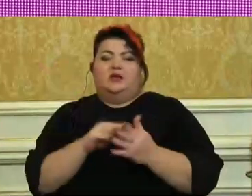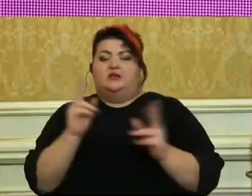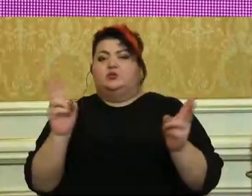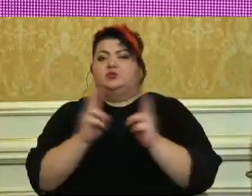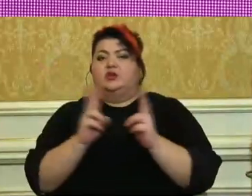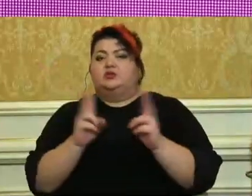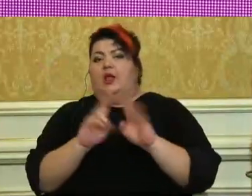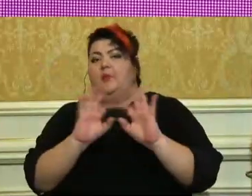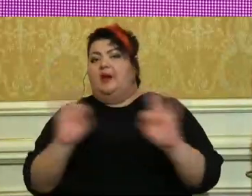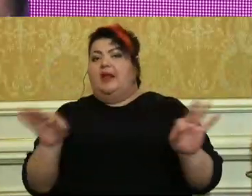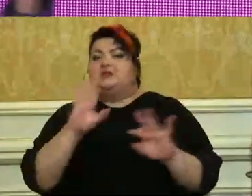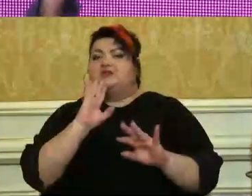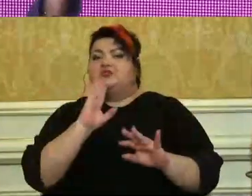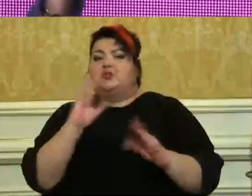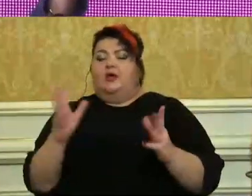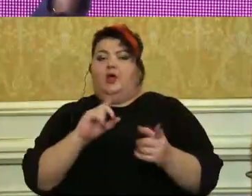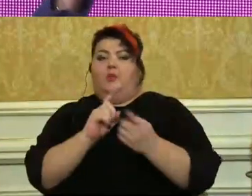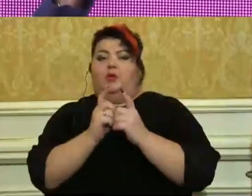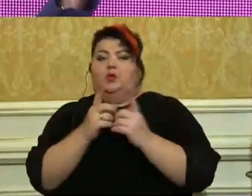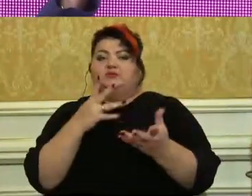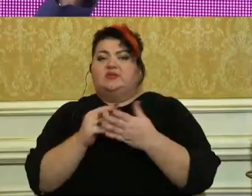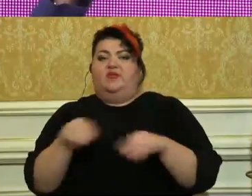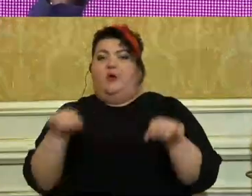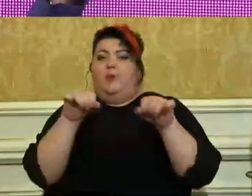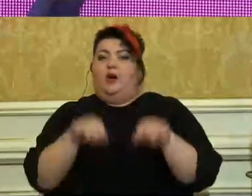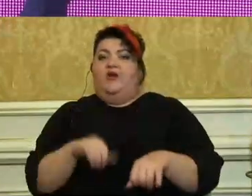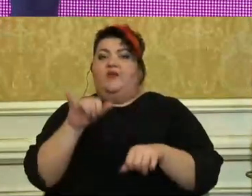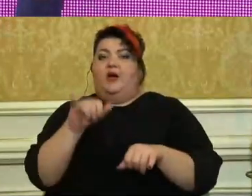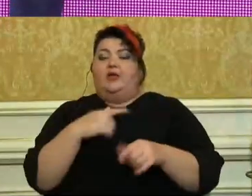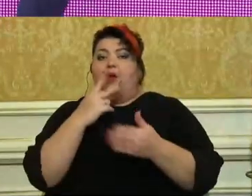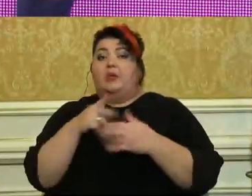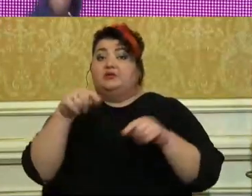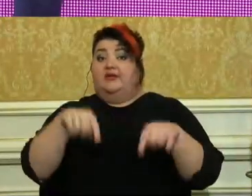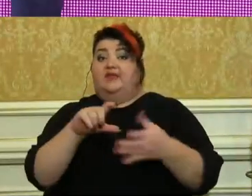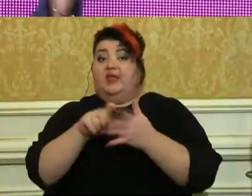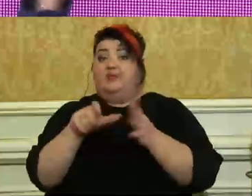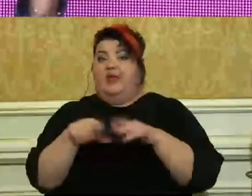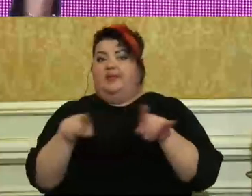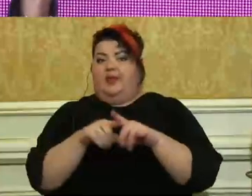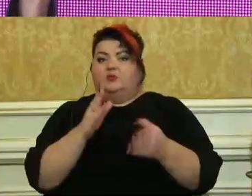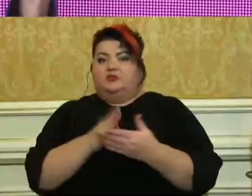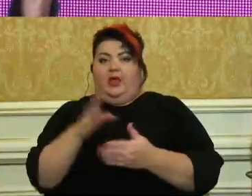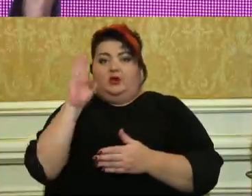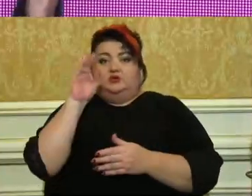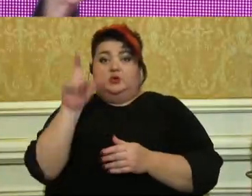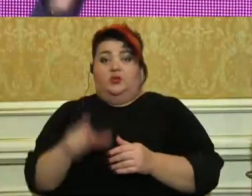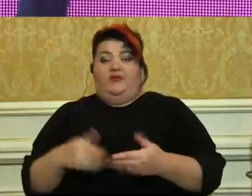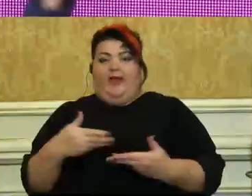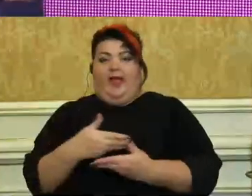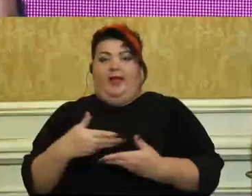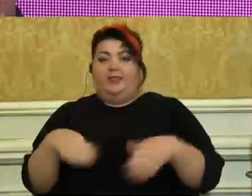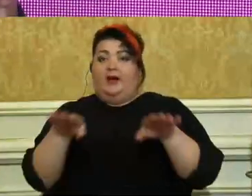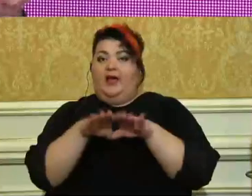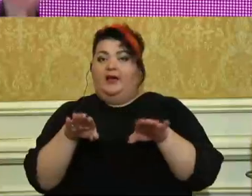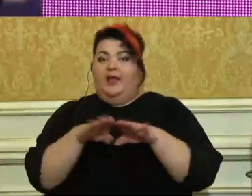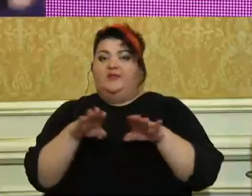country forward. I'm happy to see there are also men in this room, because actually gender equality, equal opportunities for men and women, equal